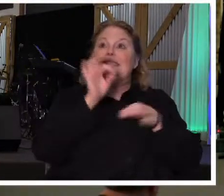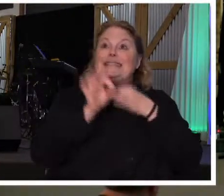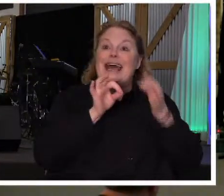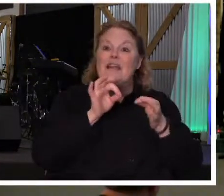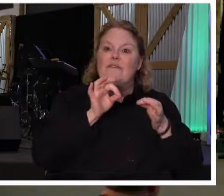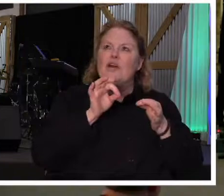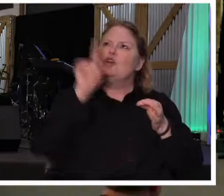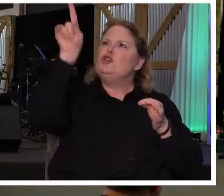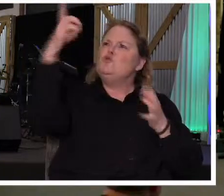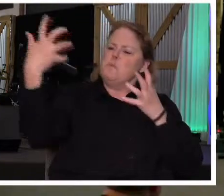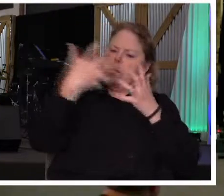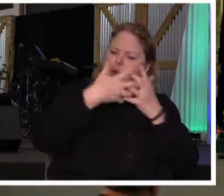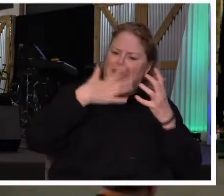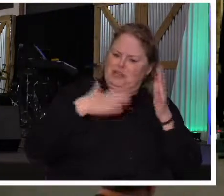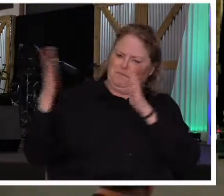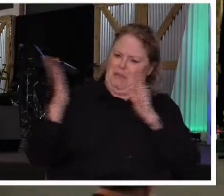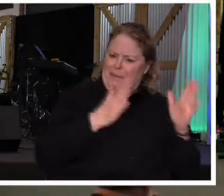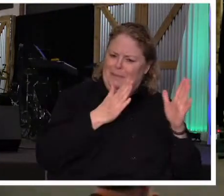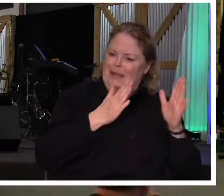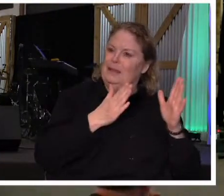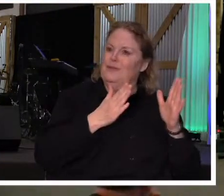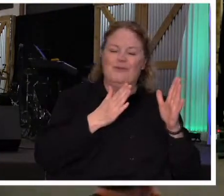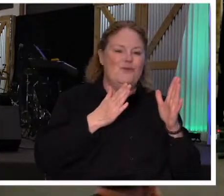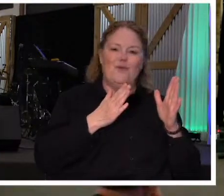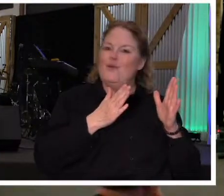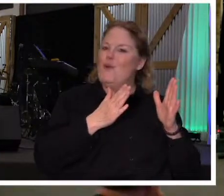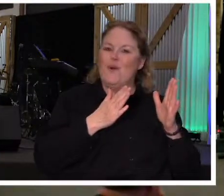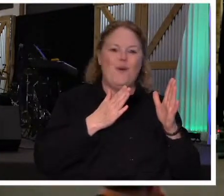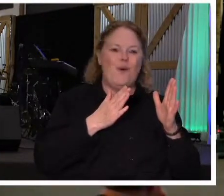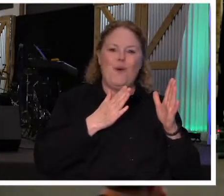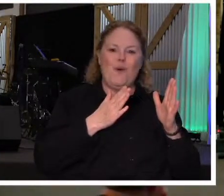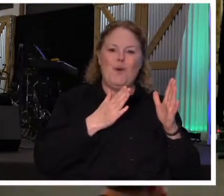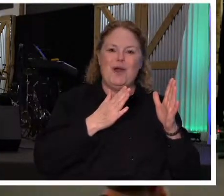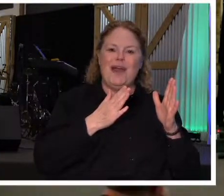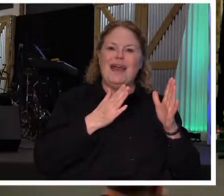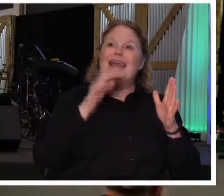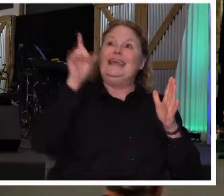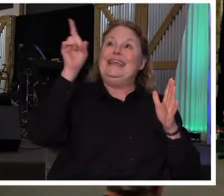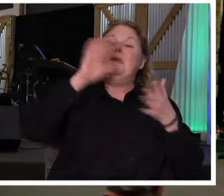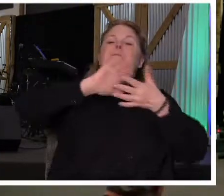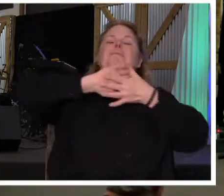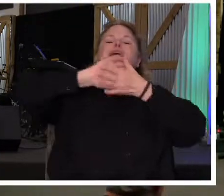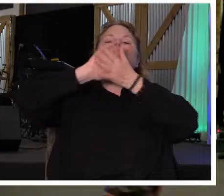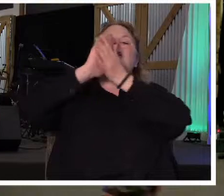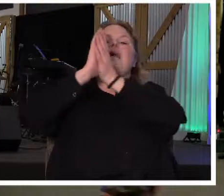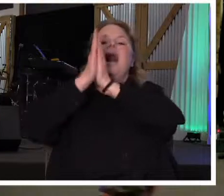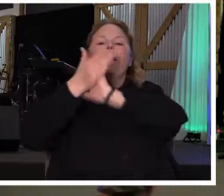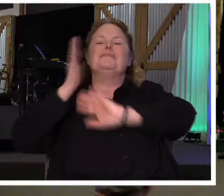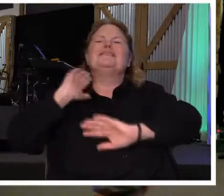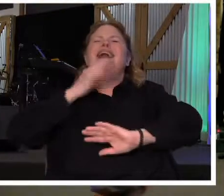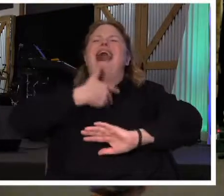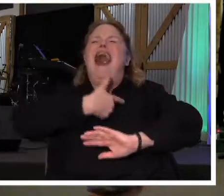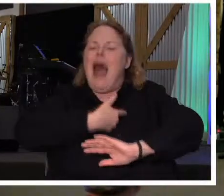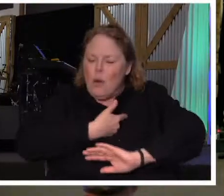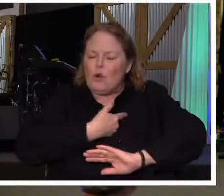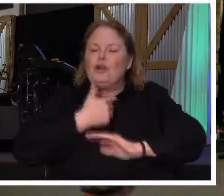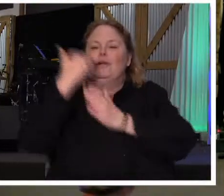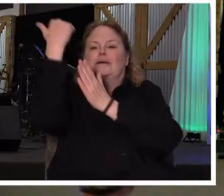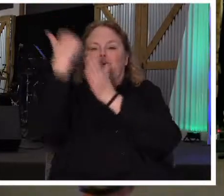agenda, God becomes your agenda. And he will drastically change the priorities of your